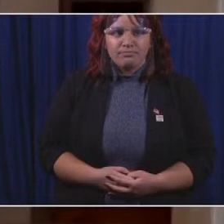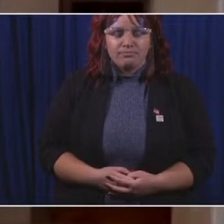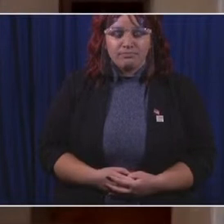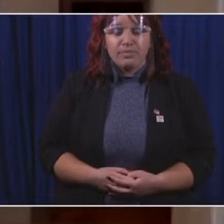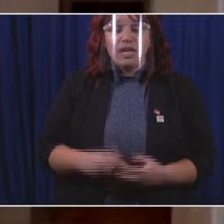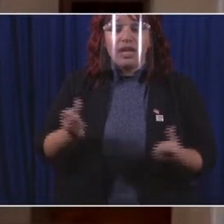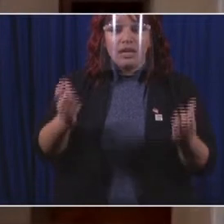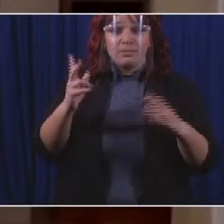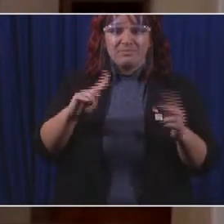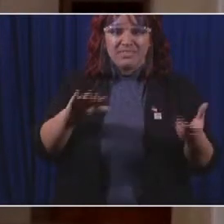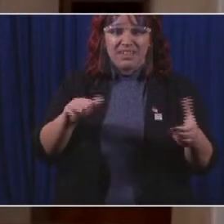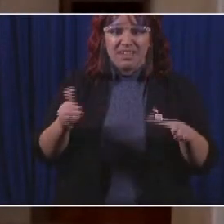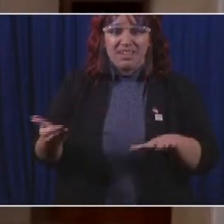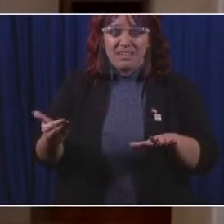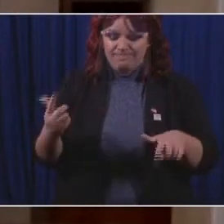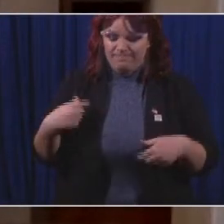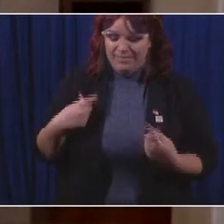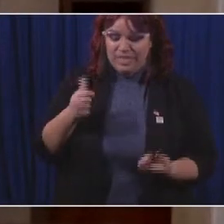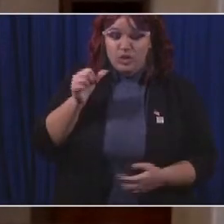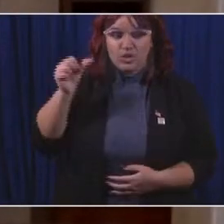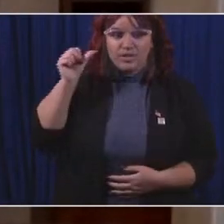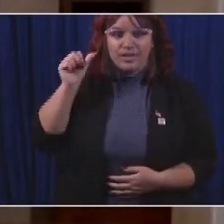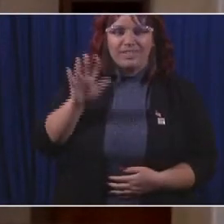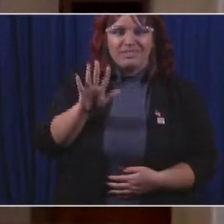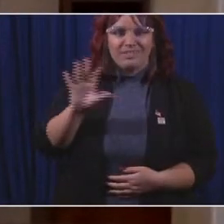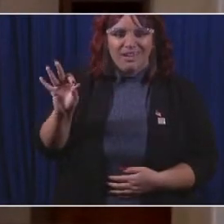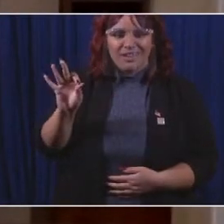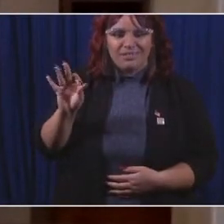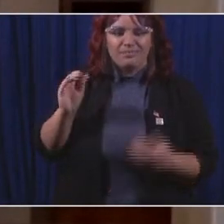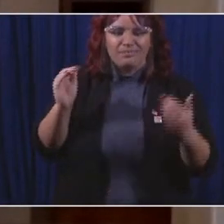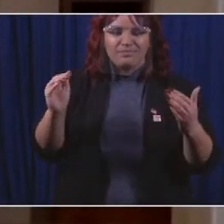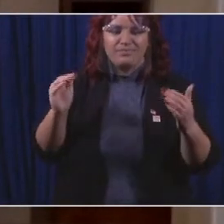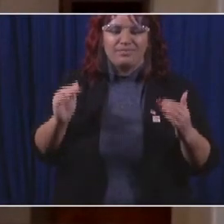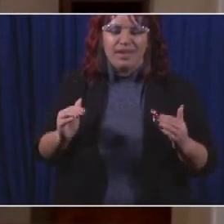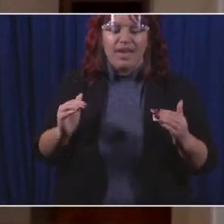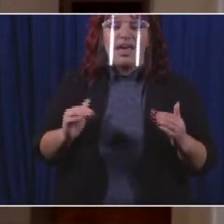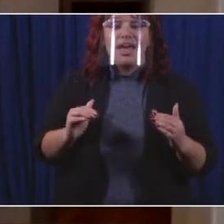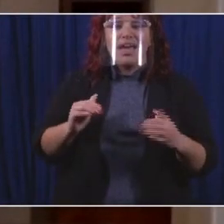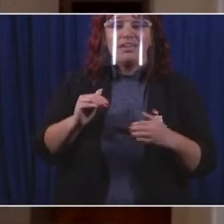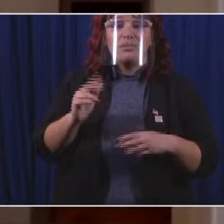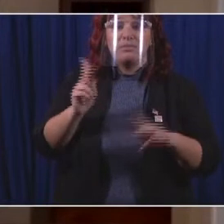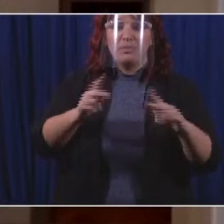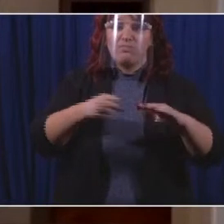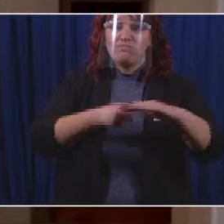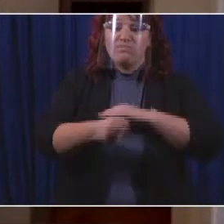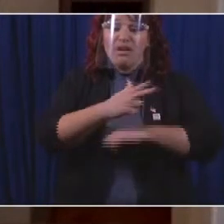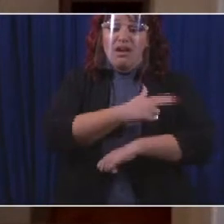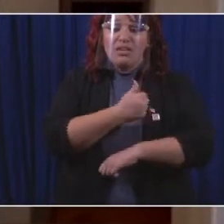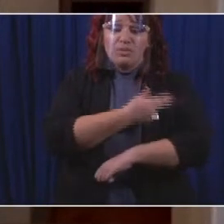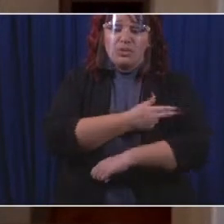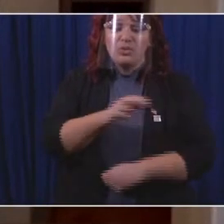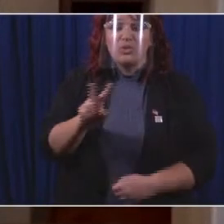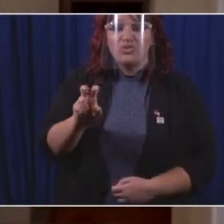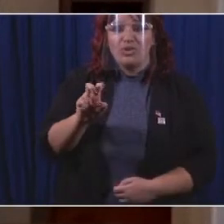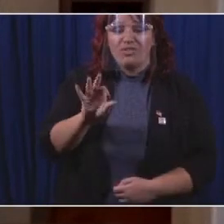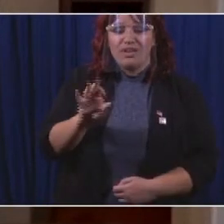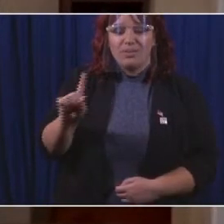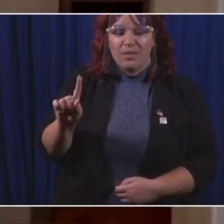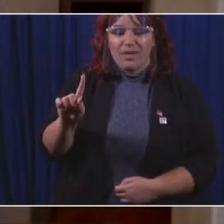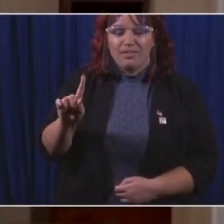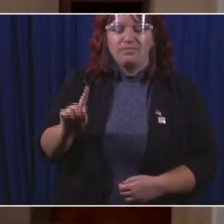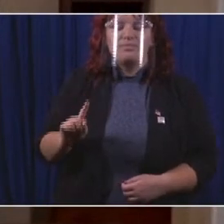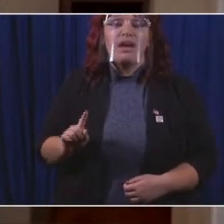59 deaths since yesterday. In addition, we have 291 new hospitalizations and 38 new ICU admissions